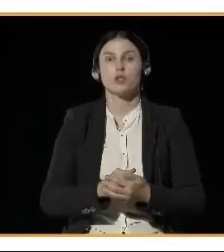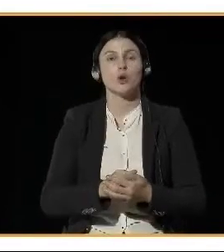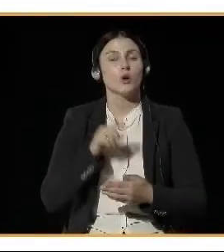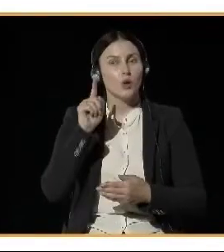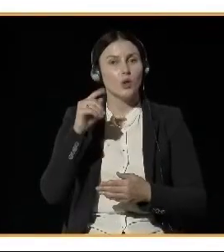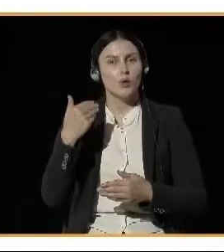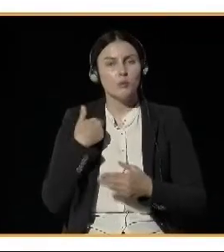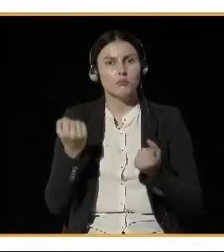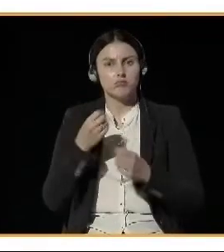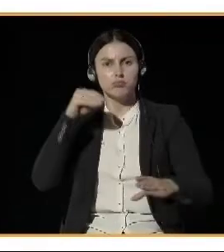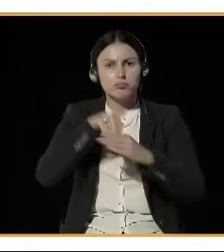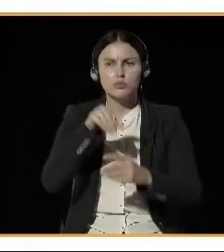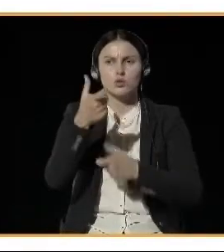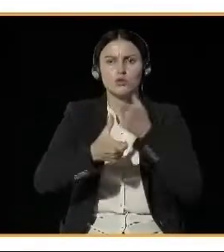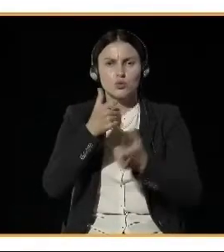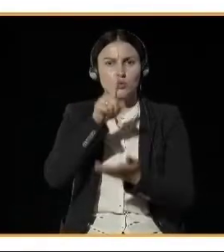the level of